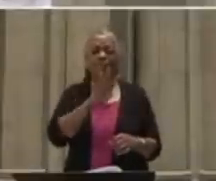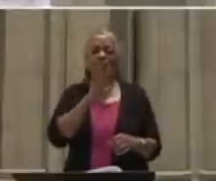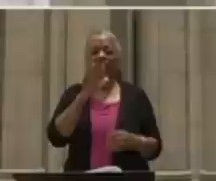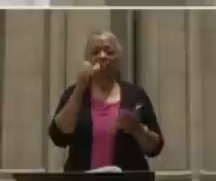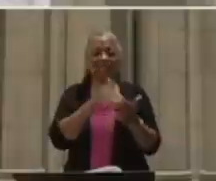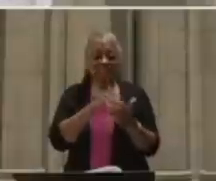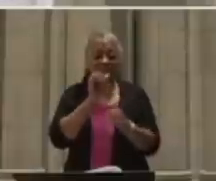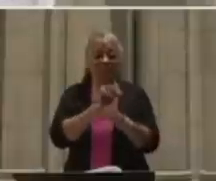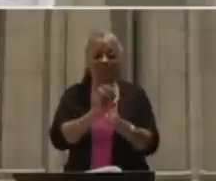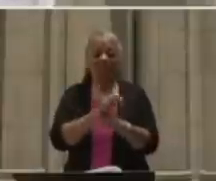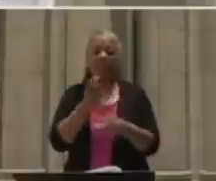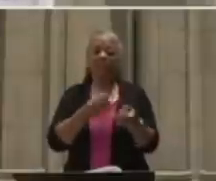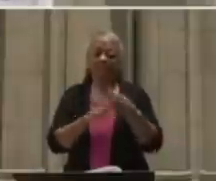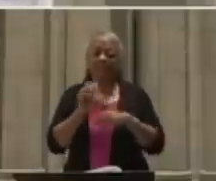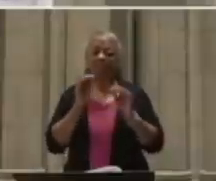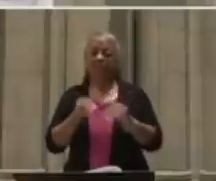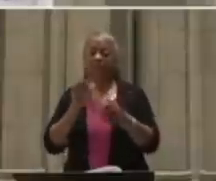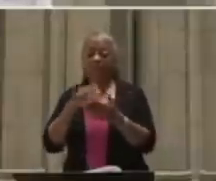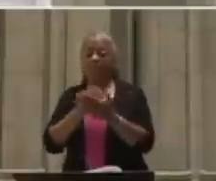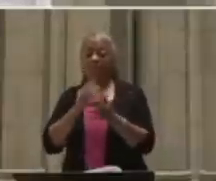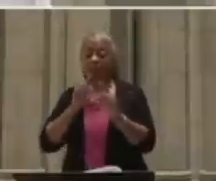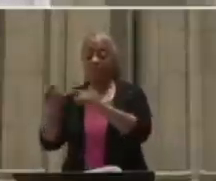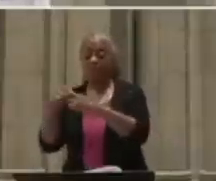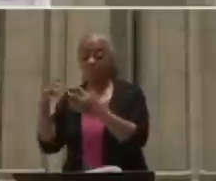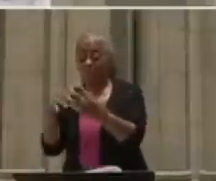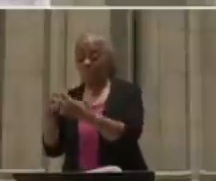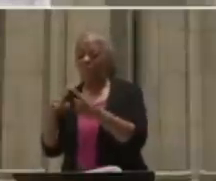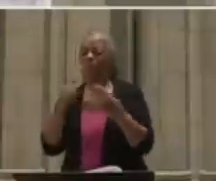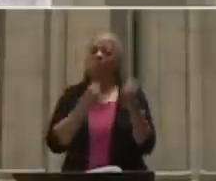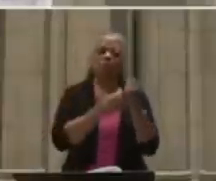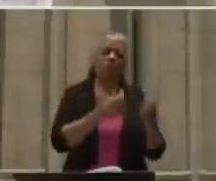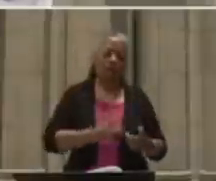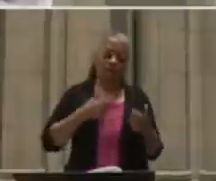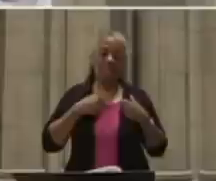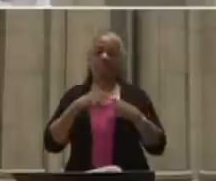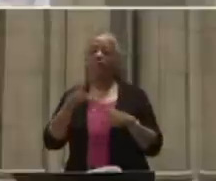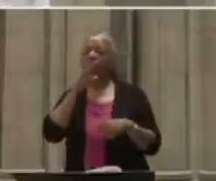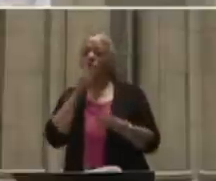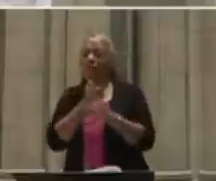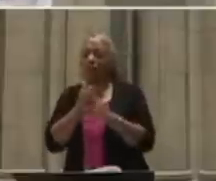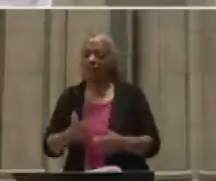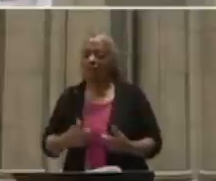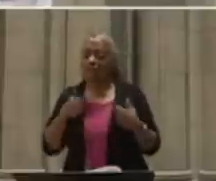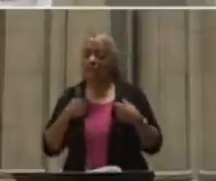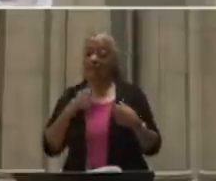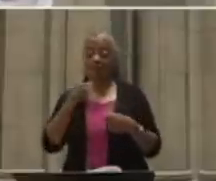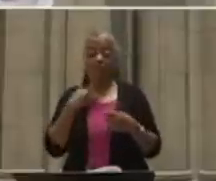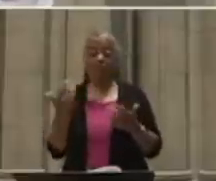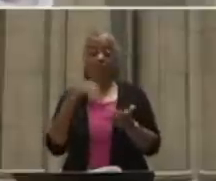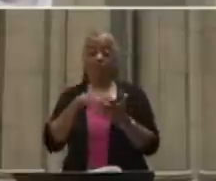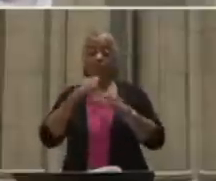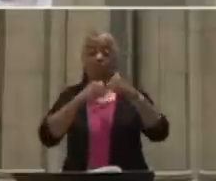945,000 jobs. Instead of putting those resources in war, we would support life, because water is life. If we restructured